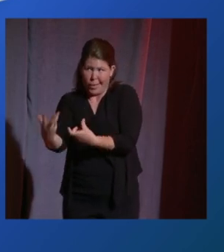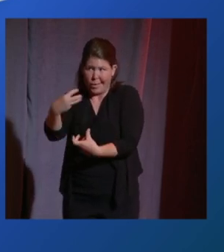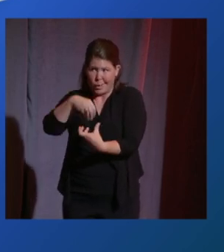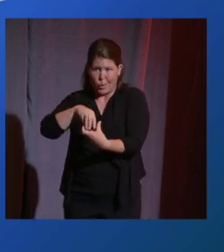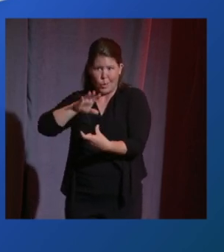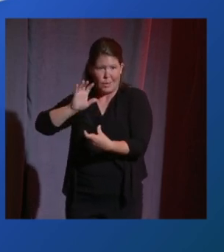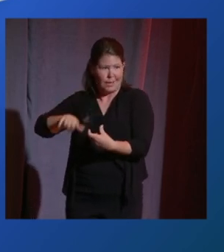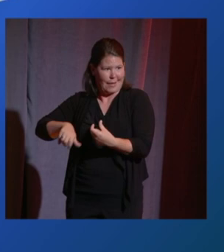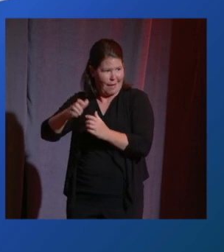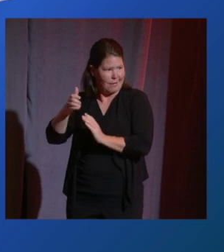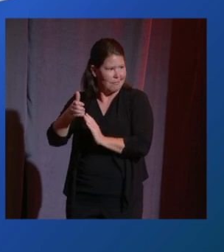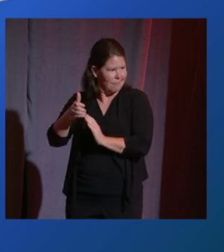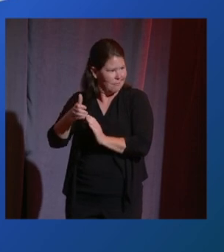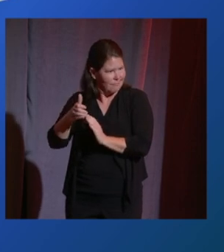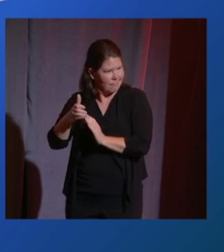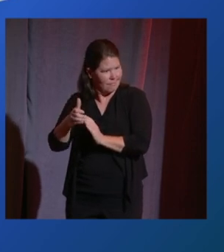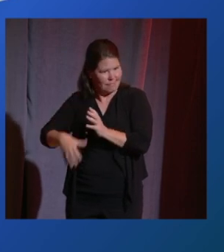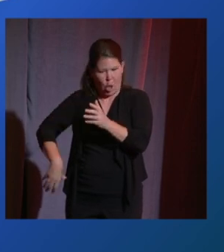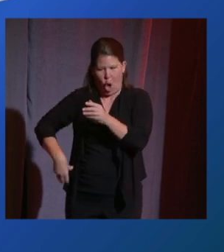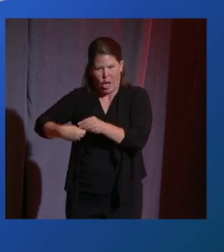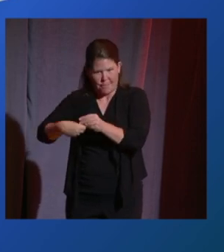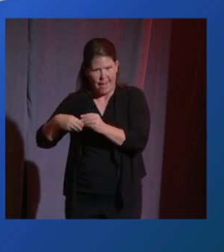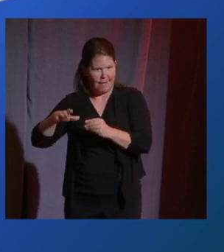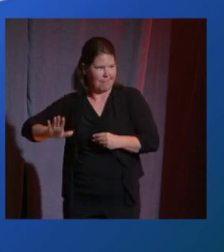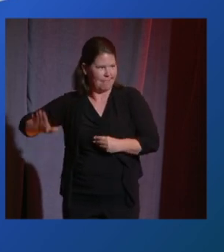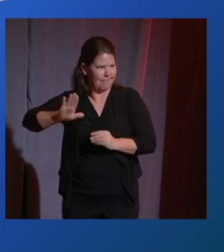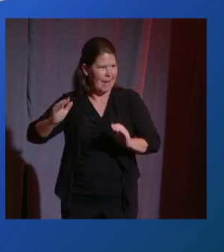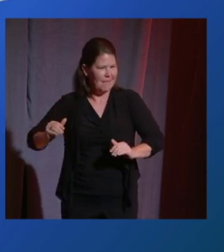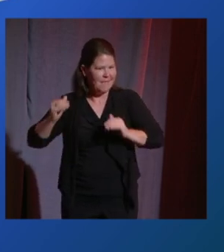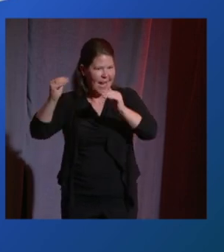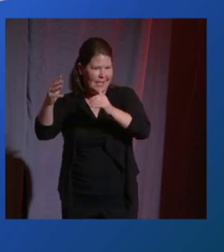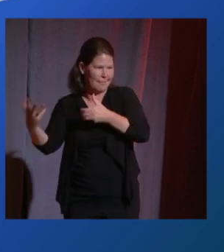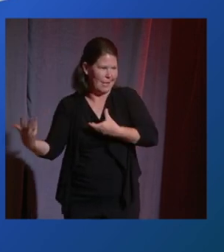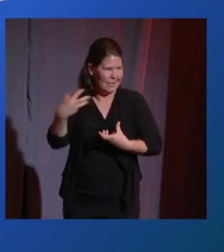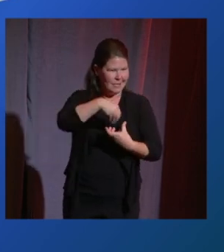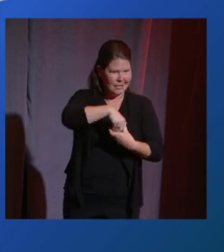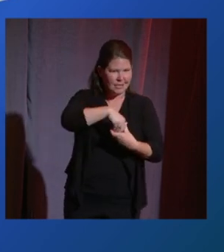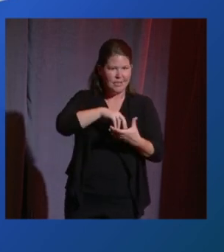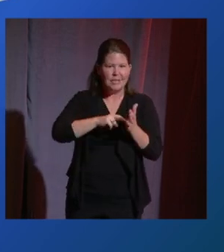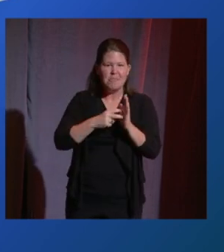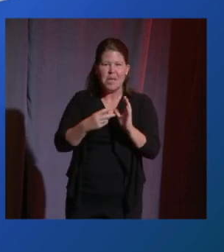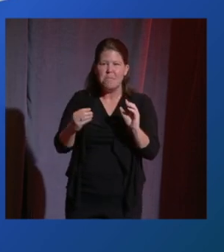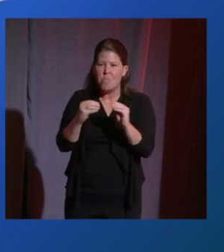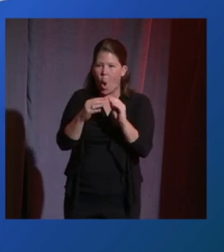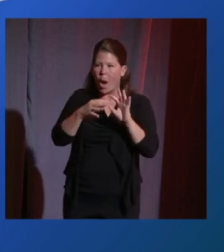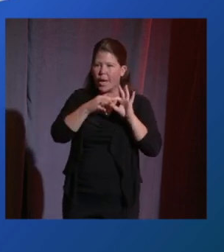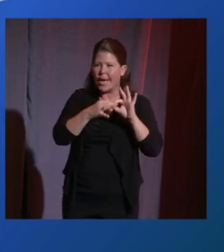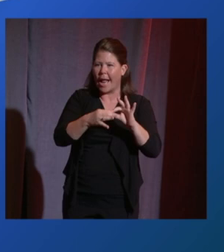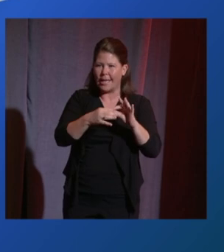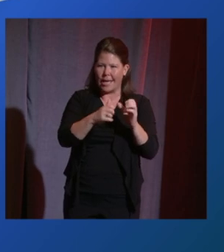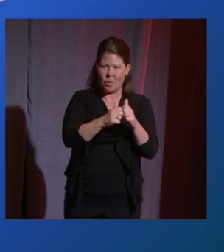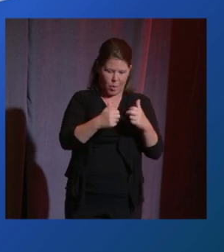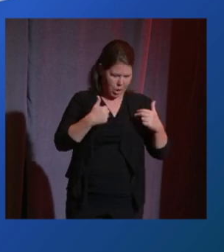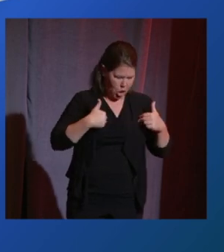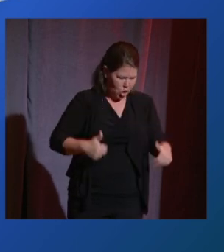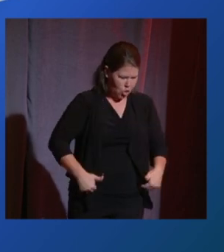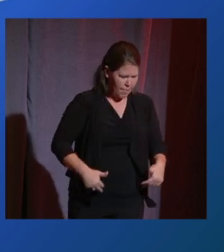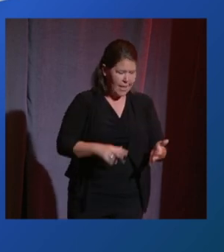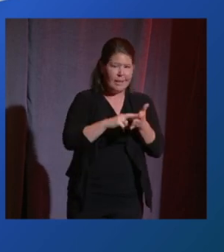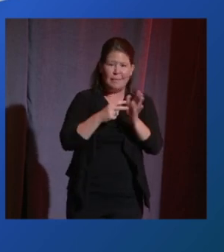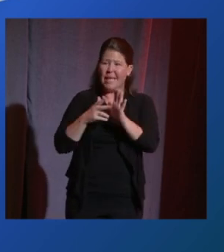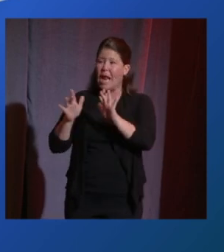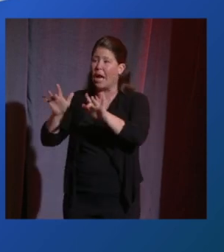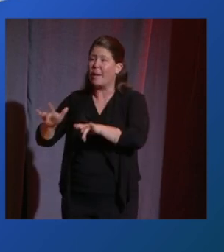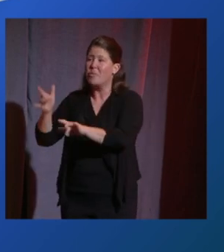be able to do more of what's connected and needed from The Human Side that um otherwise a computer could do on its own that we